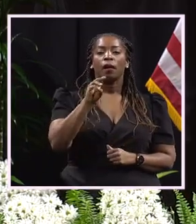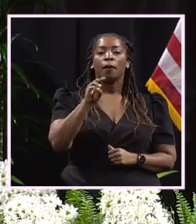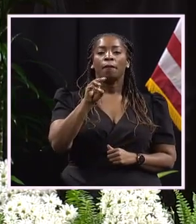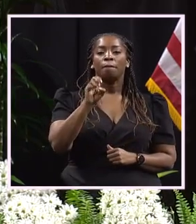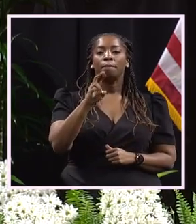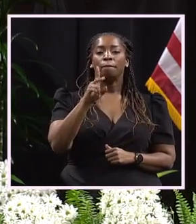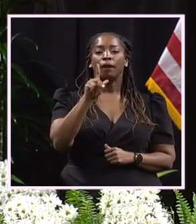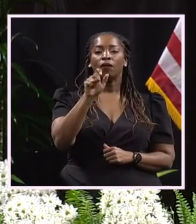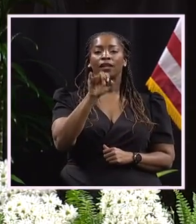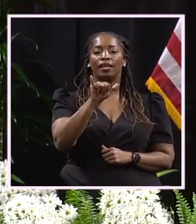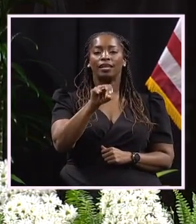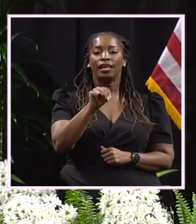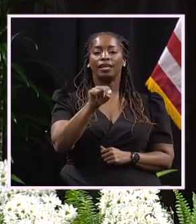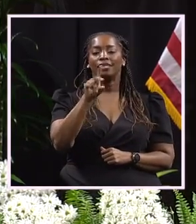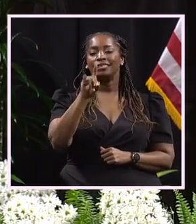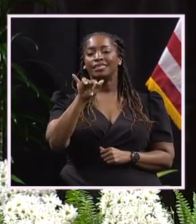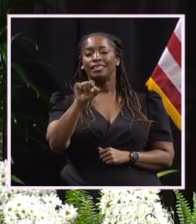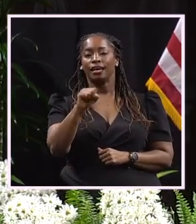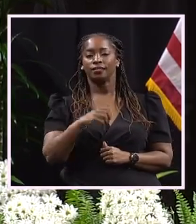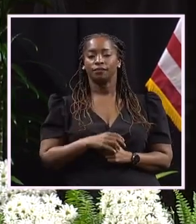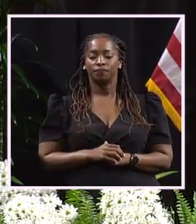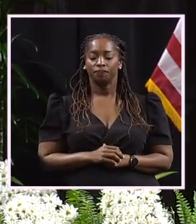Diaz,